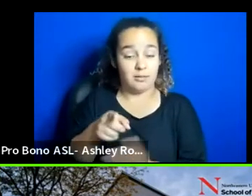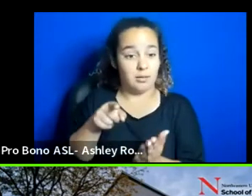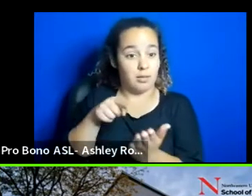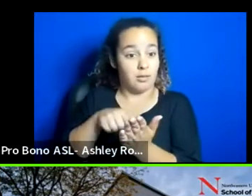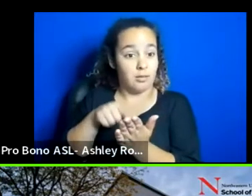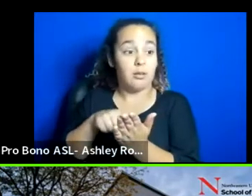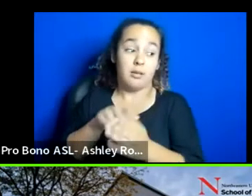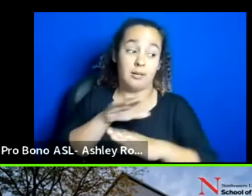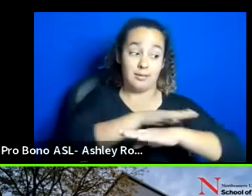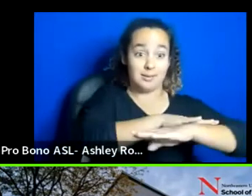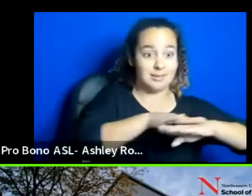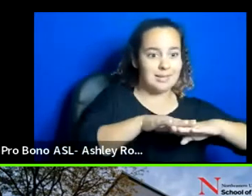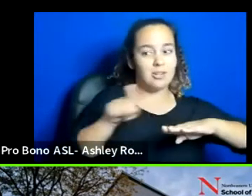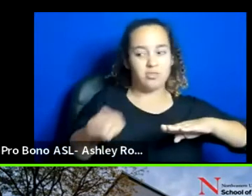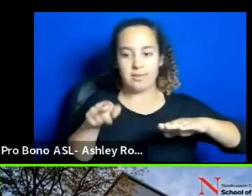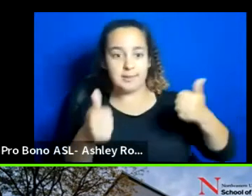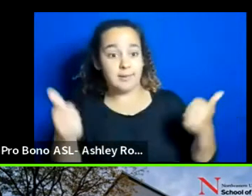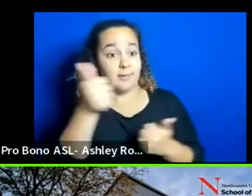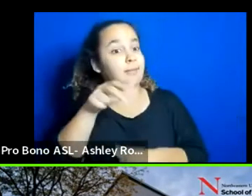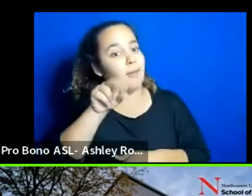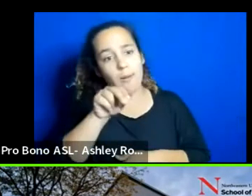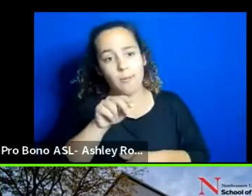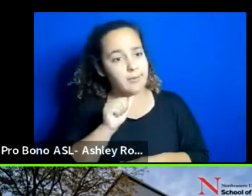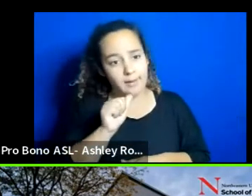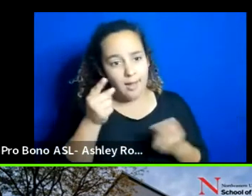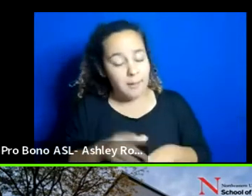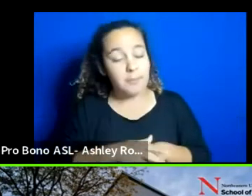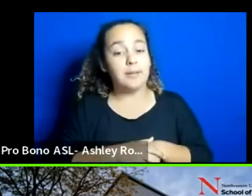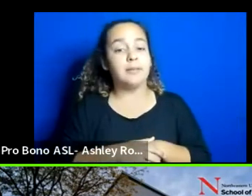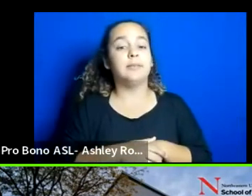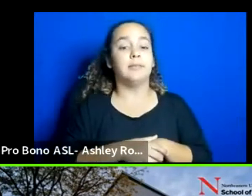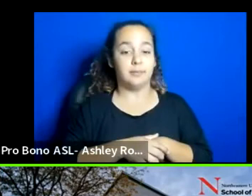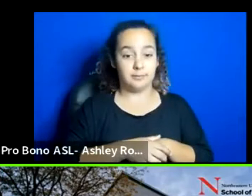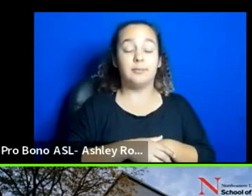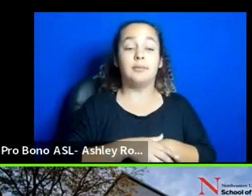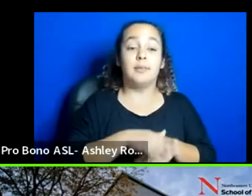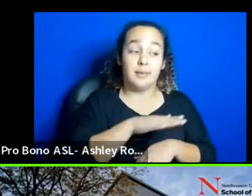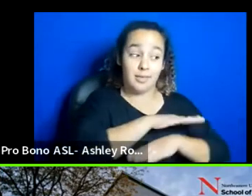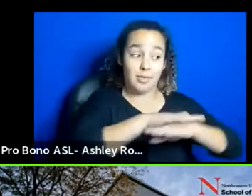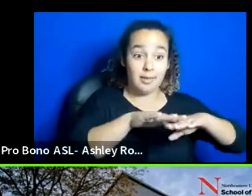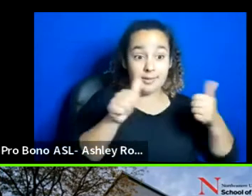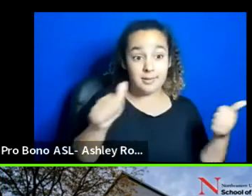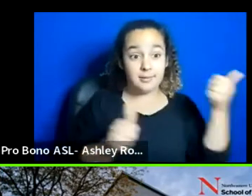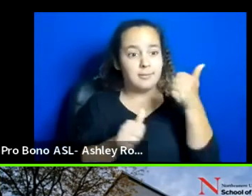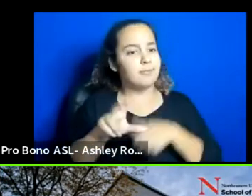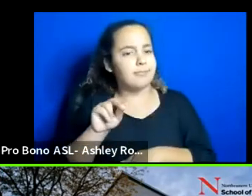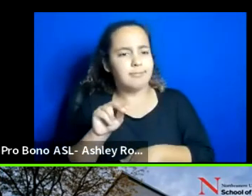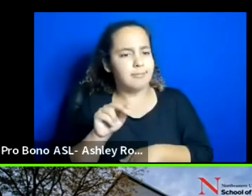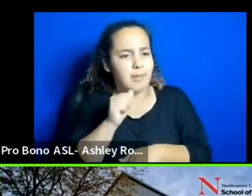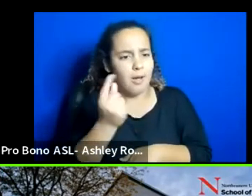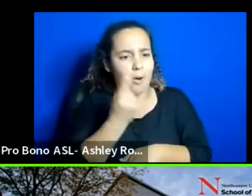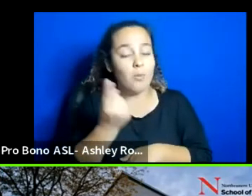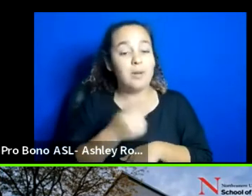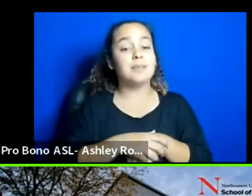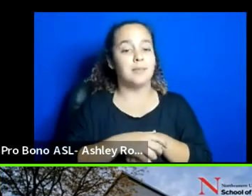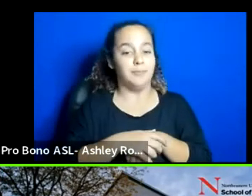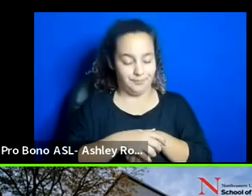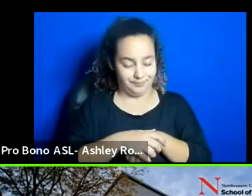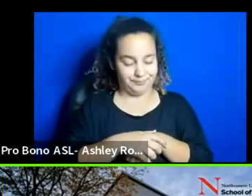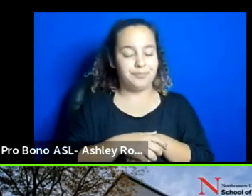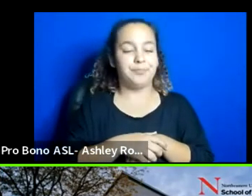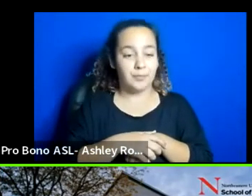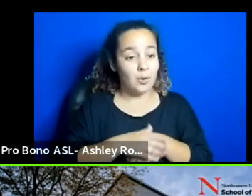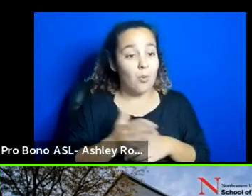on the stage. The script, as Derek just said, doesn't have ultimate authority, but the contracts don't either. Who's performing it, in which cities, with which lines,